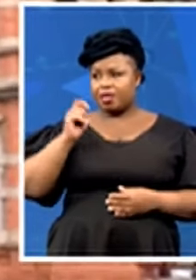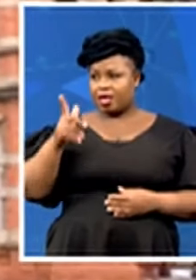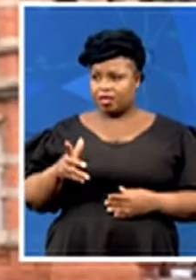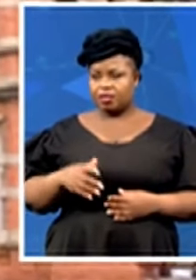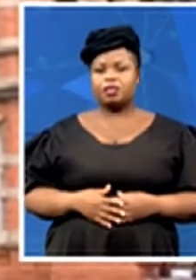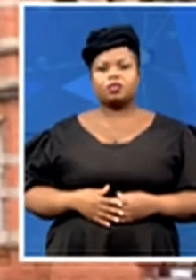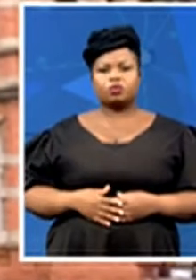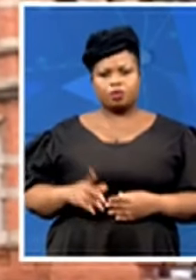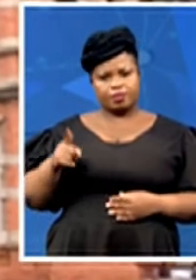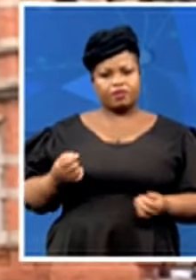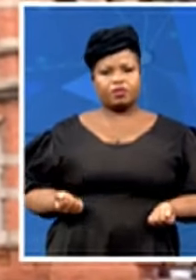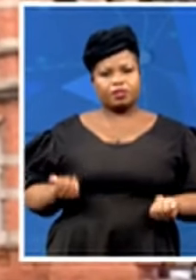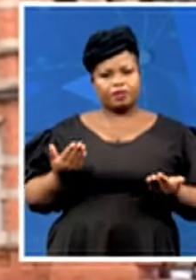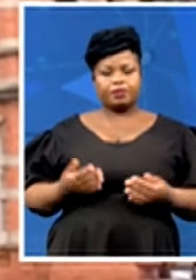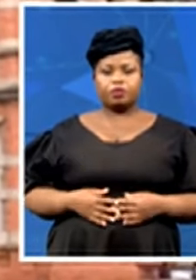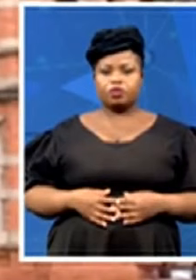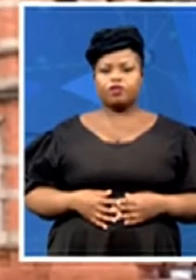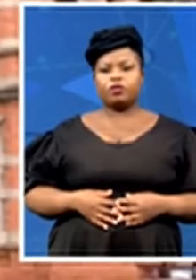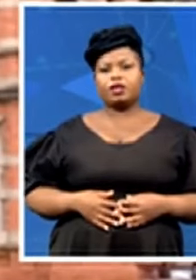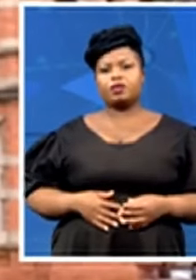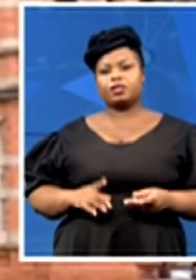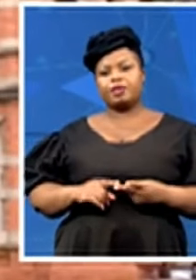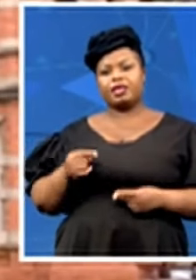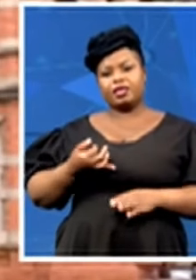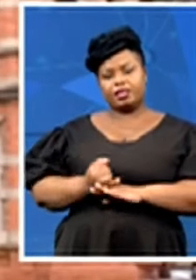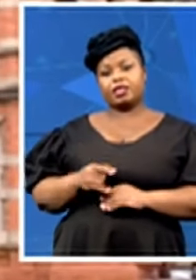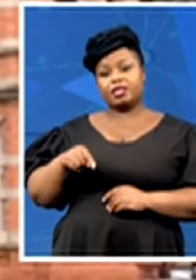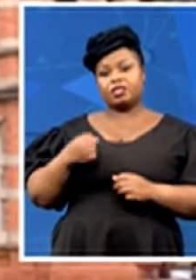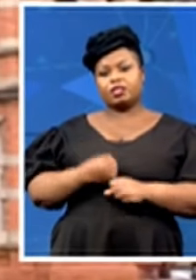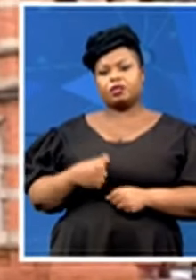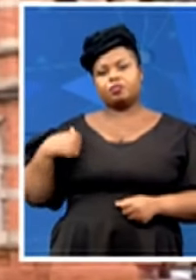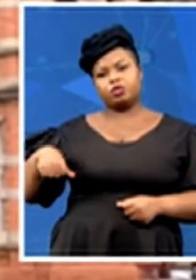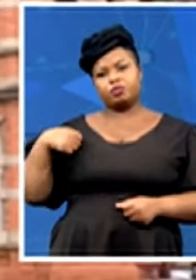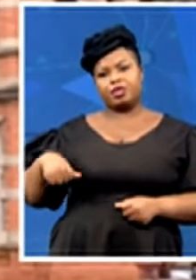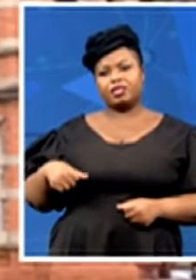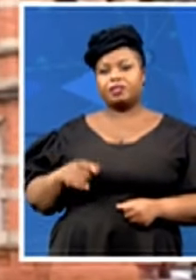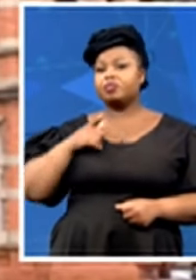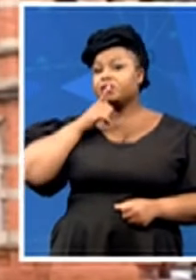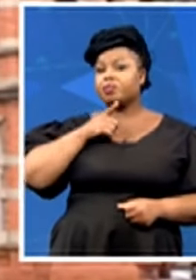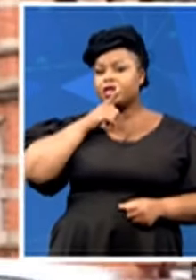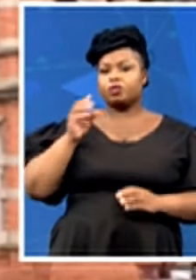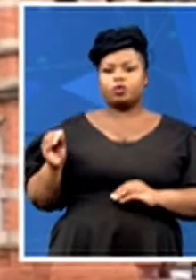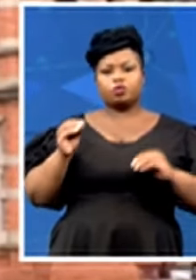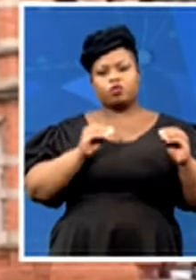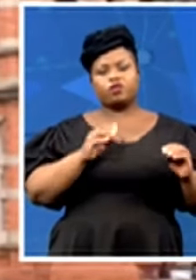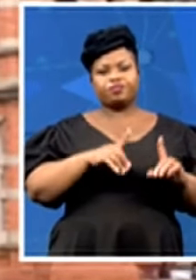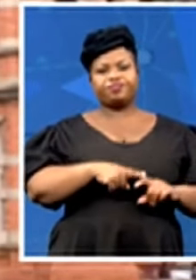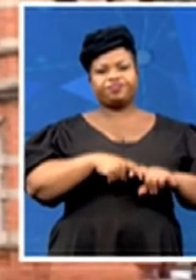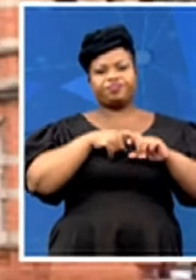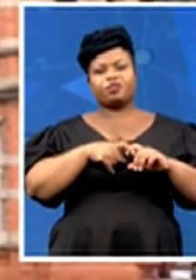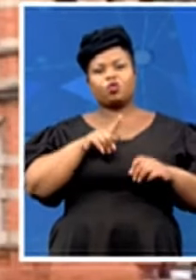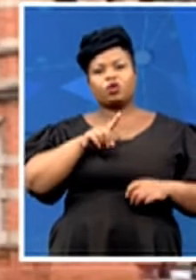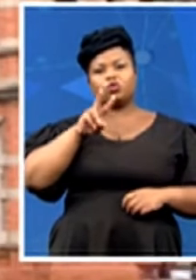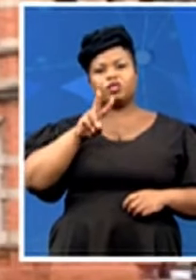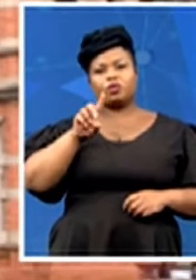Earlier this year, the Mzunduzi municipality in Pietermaritzburg moved to freeze the salaries of 121 people feared